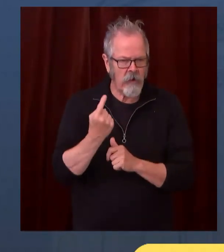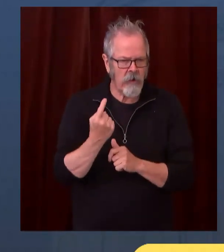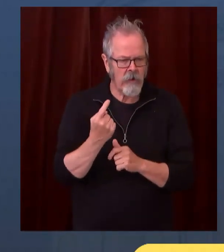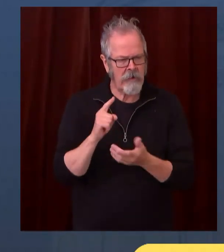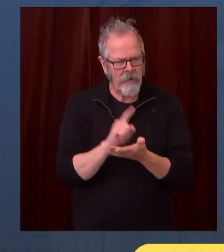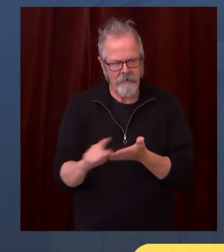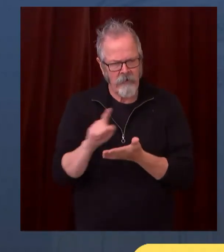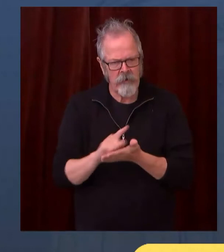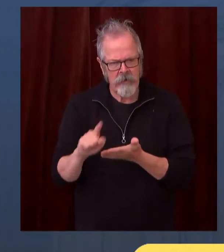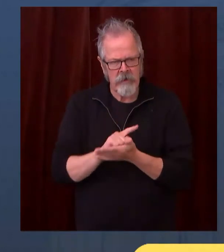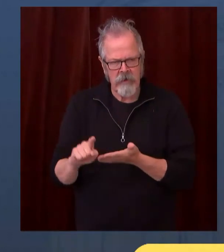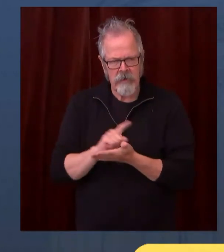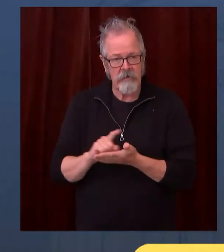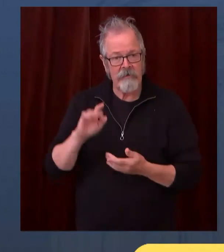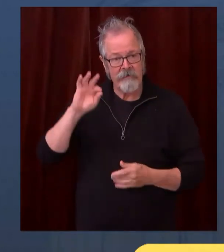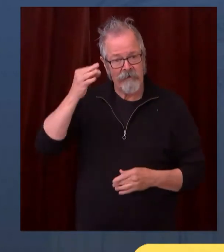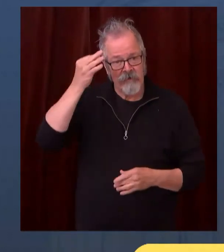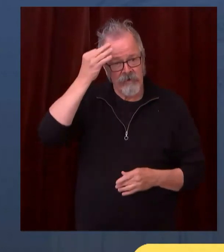John?